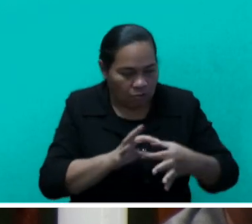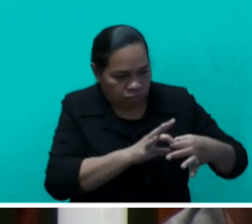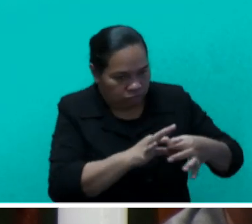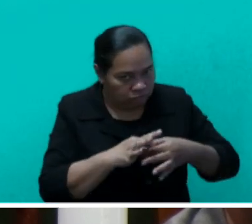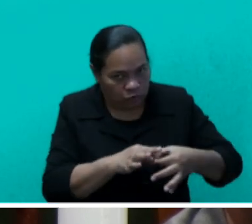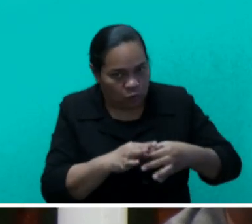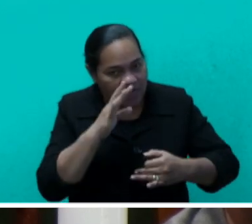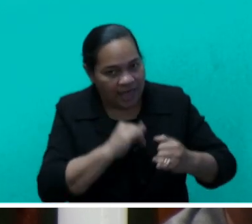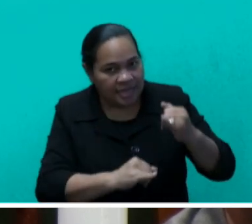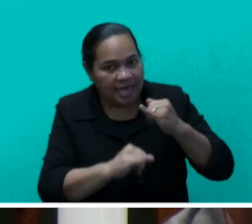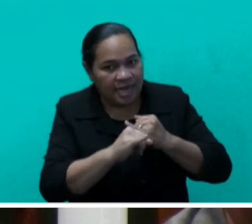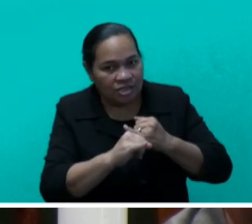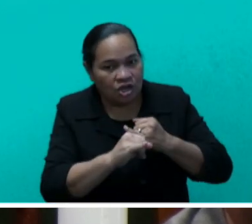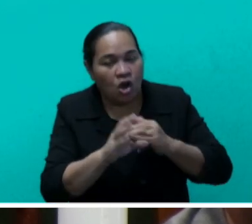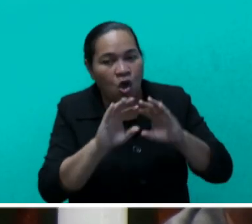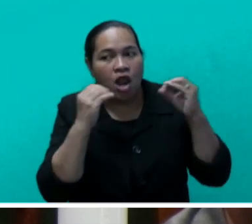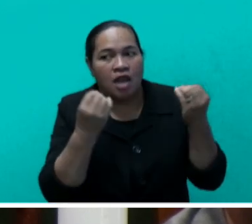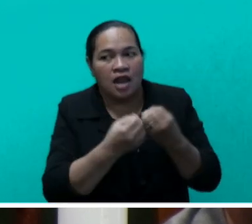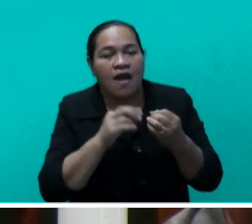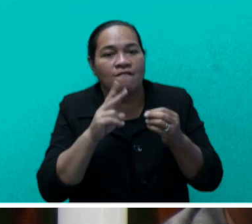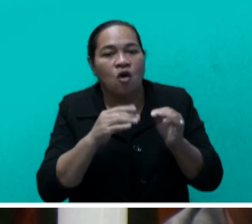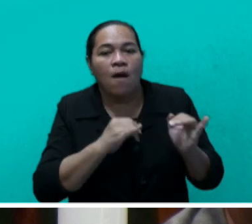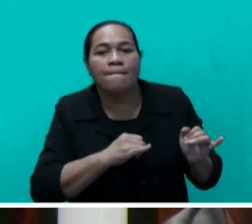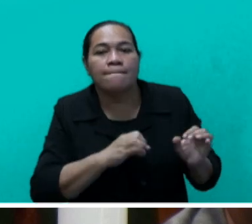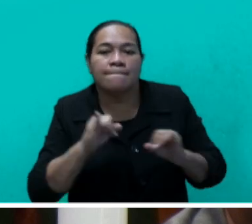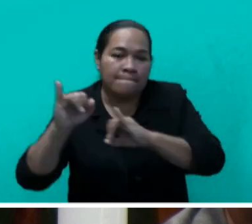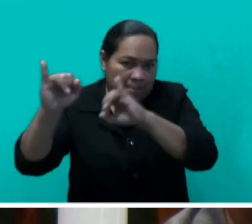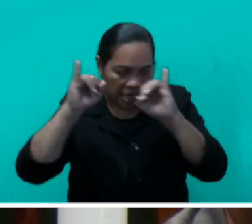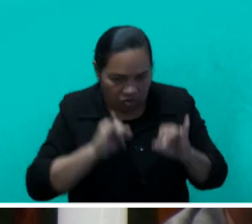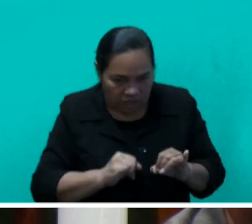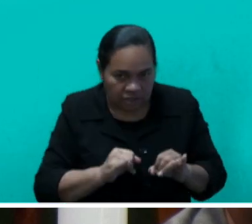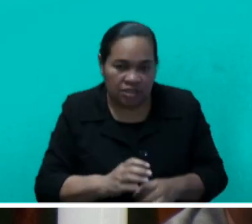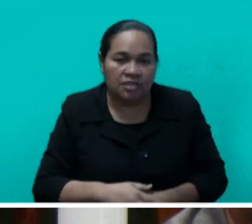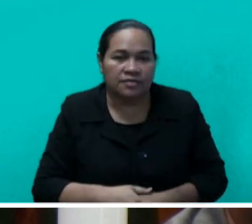International Organization for Migration, or IOM, sir.